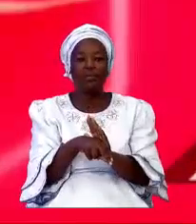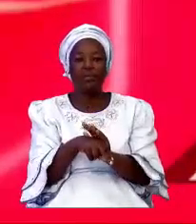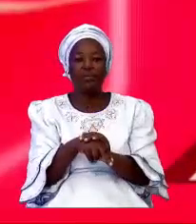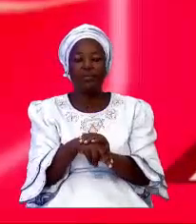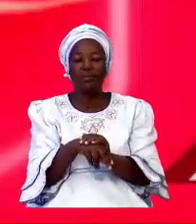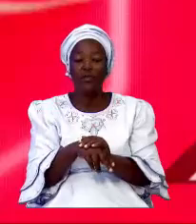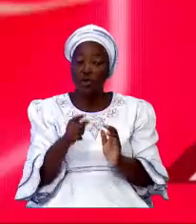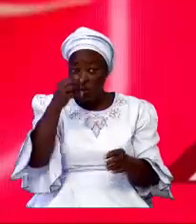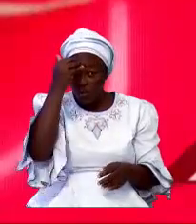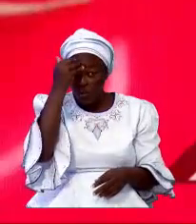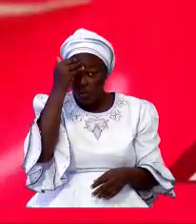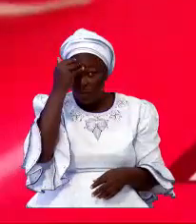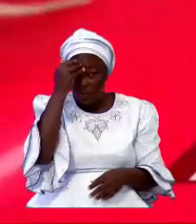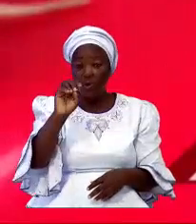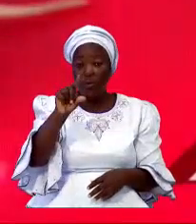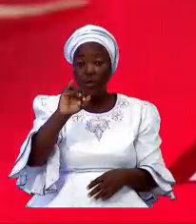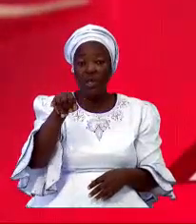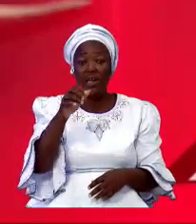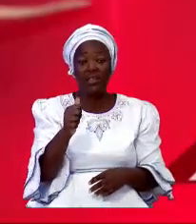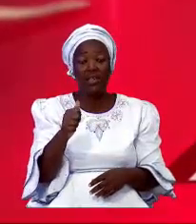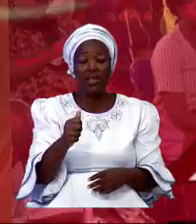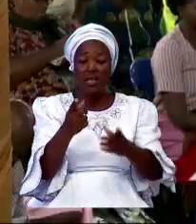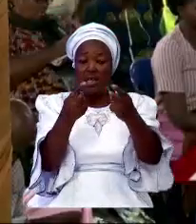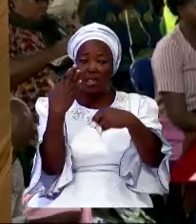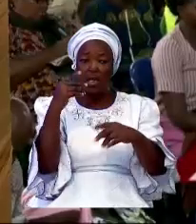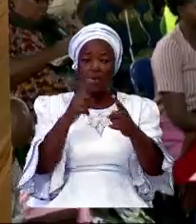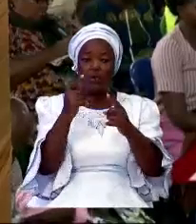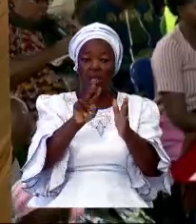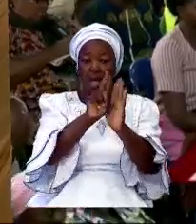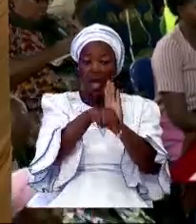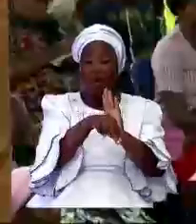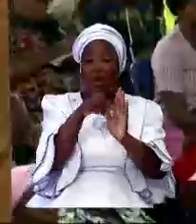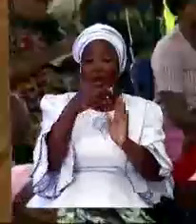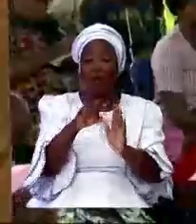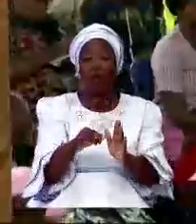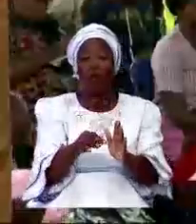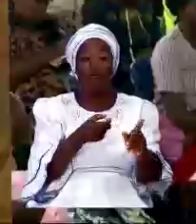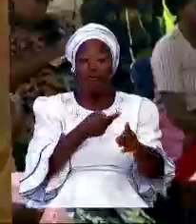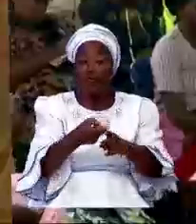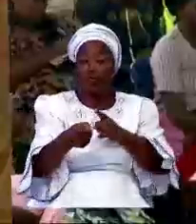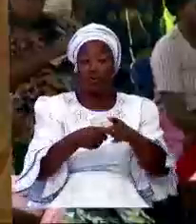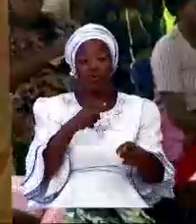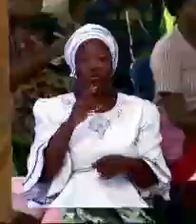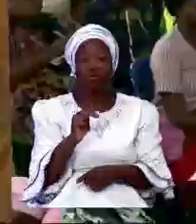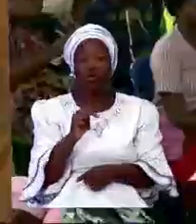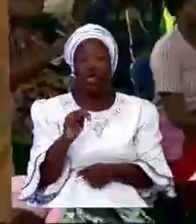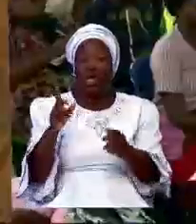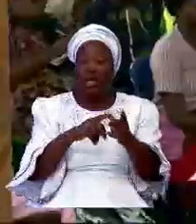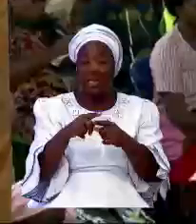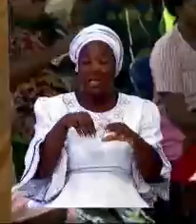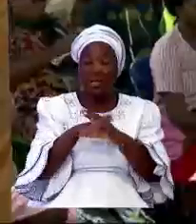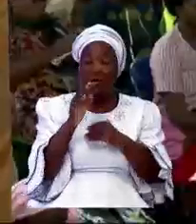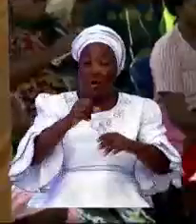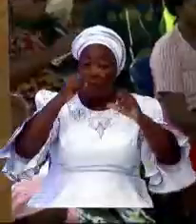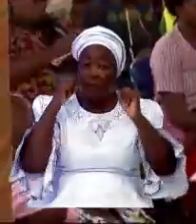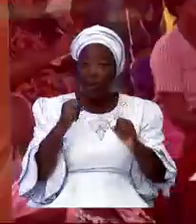hour. You have power. You know, Elijah, he came to the hour